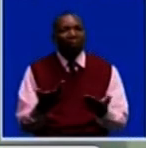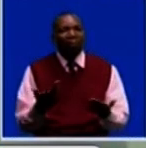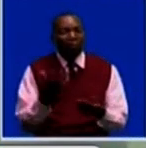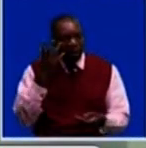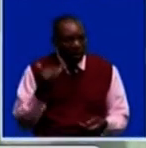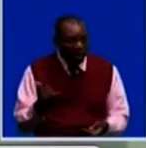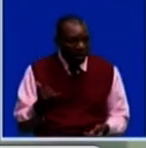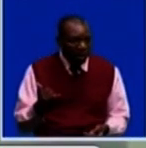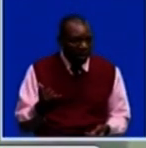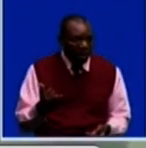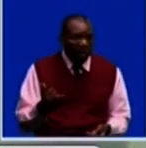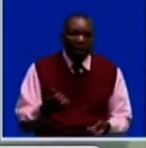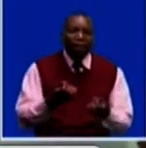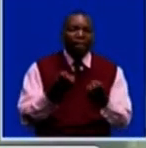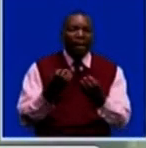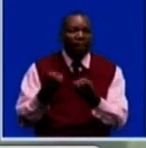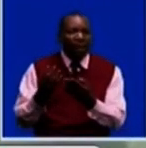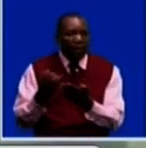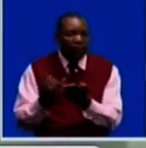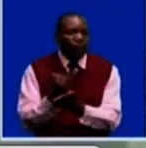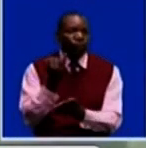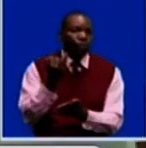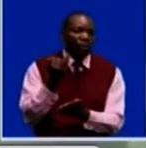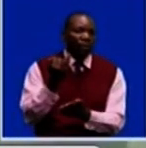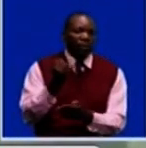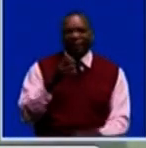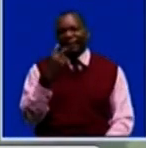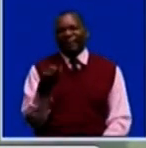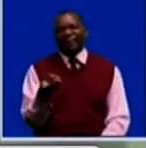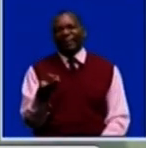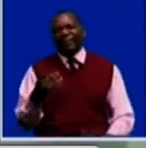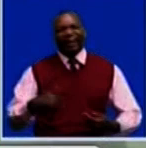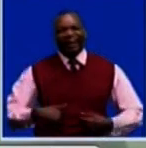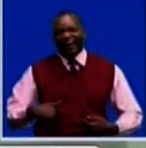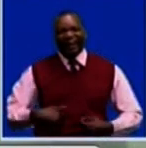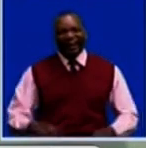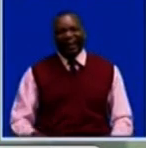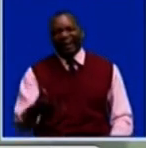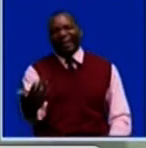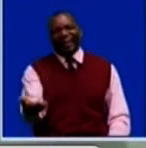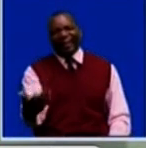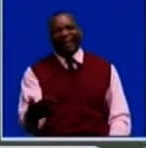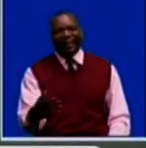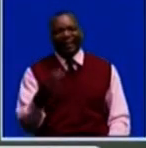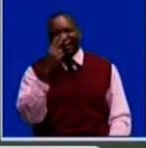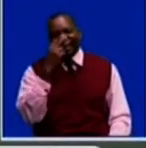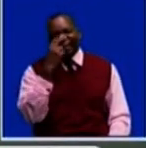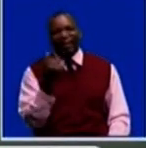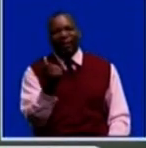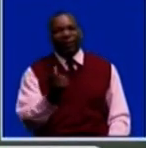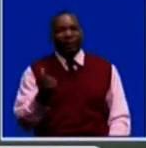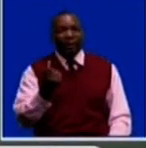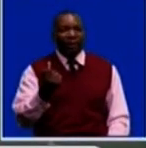Because most of the established institutions look at the young person to think that they're just playing. The fact that